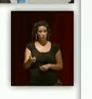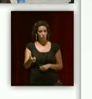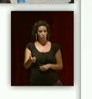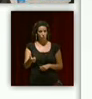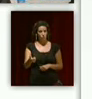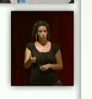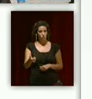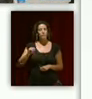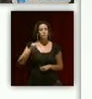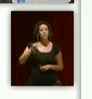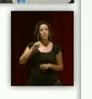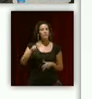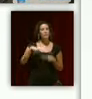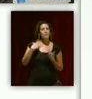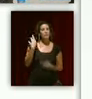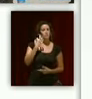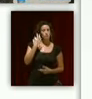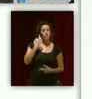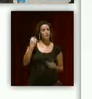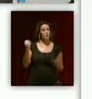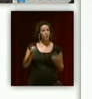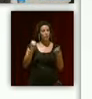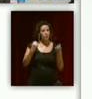Wii remote control.